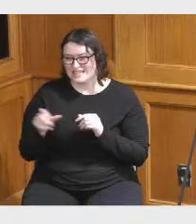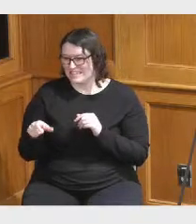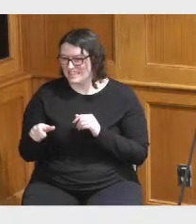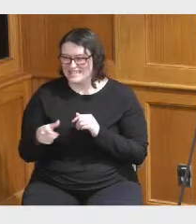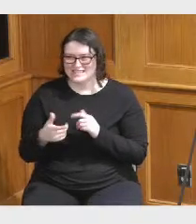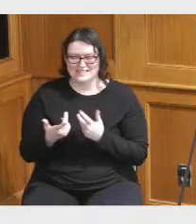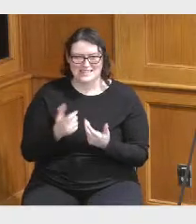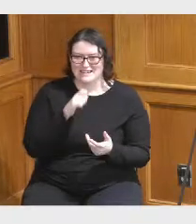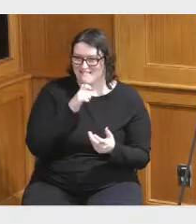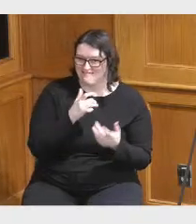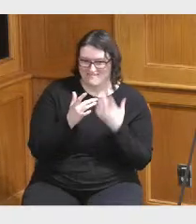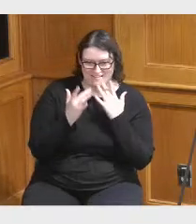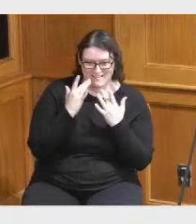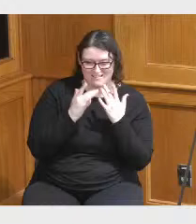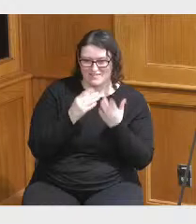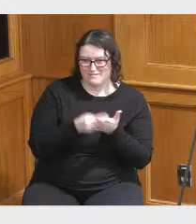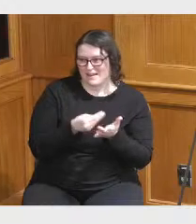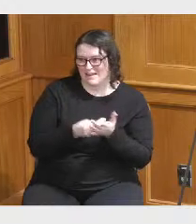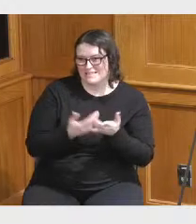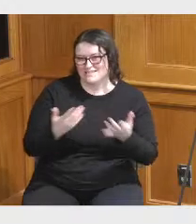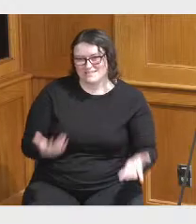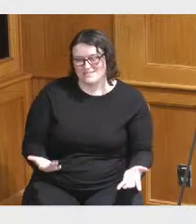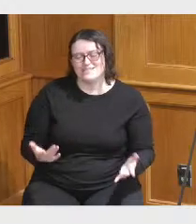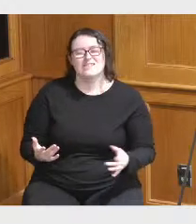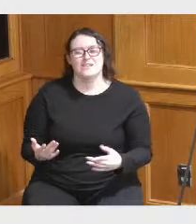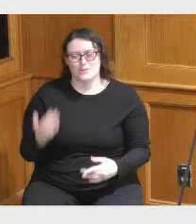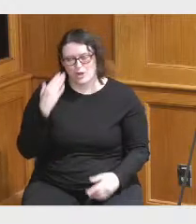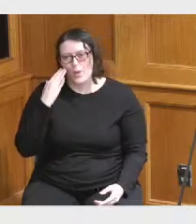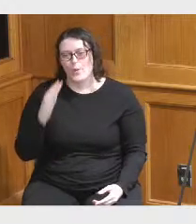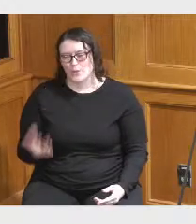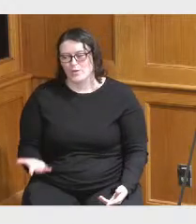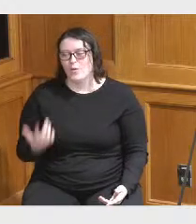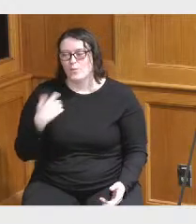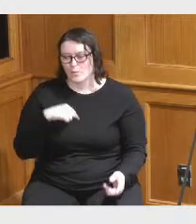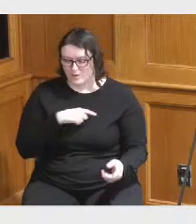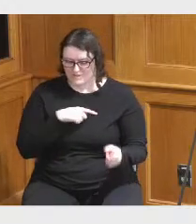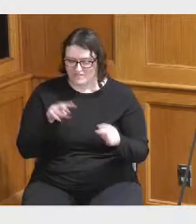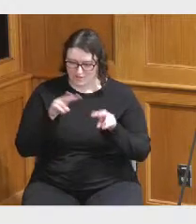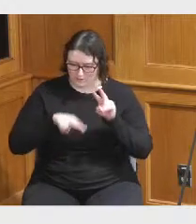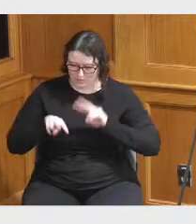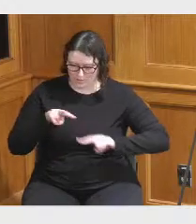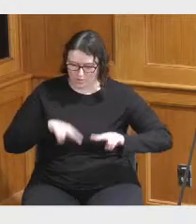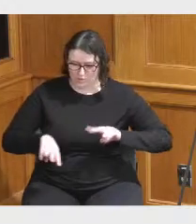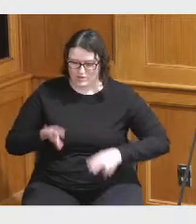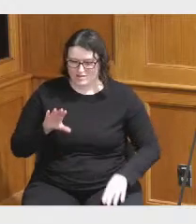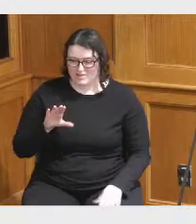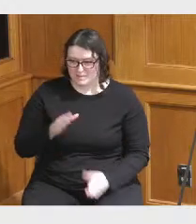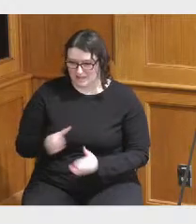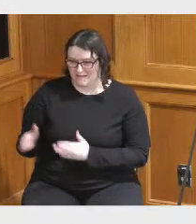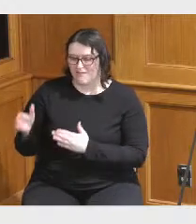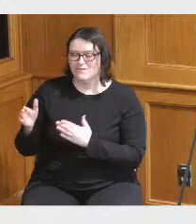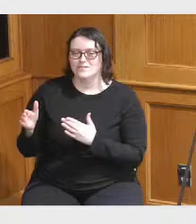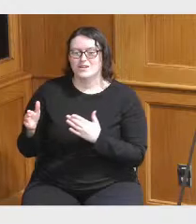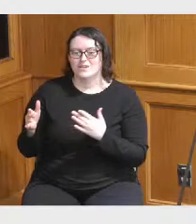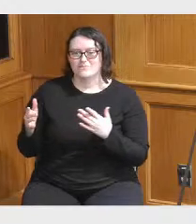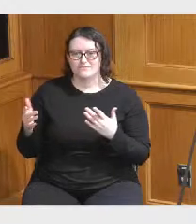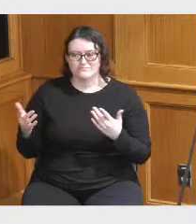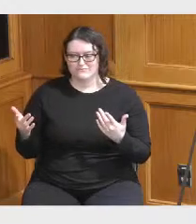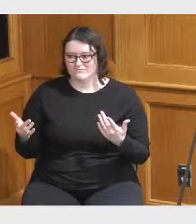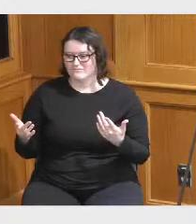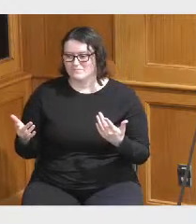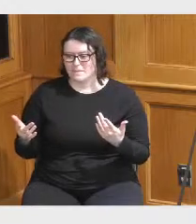there are funding, and so we have looked through our capital plan. We